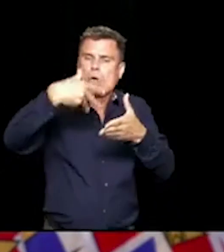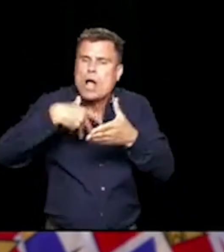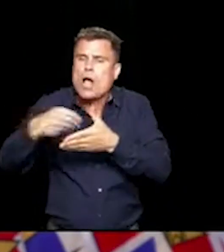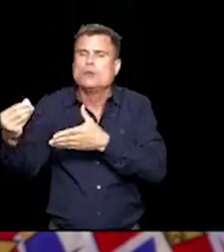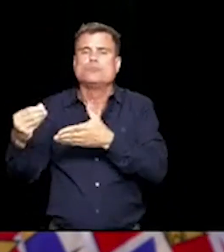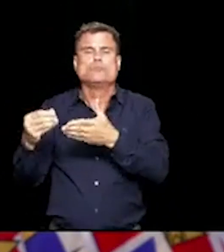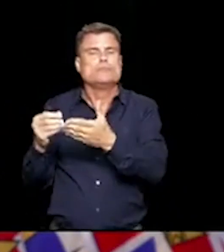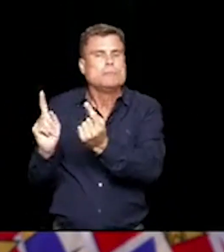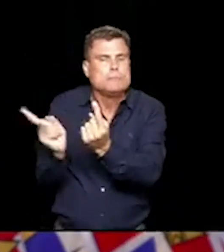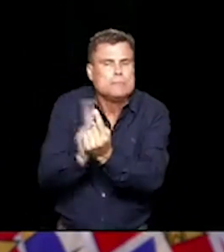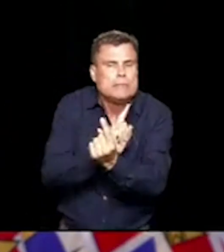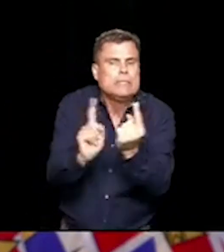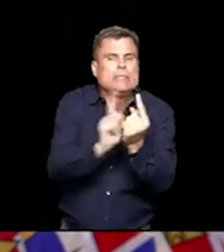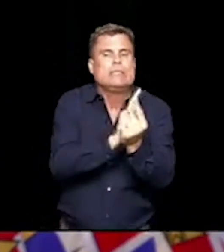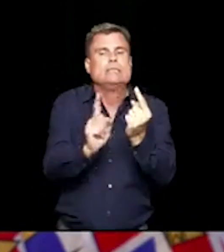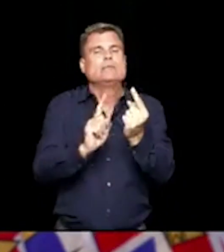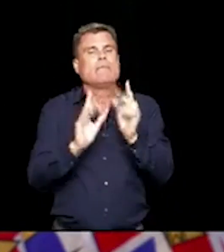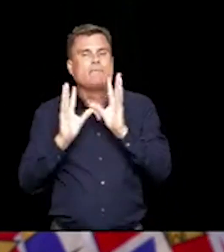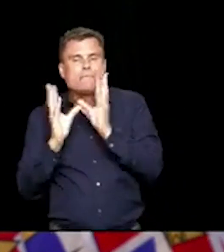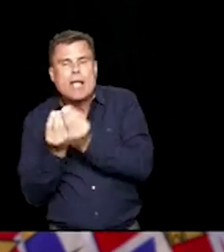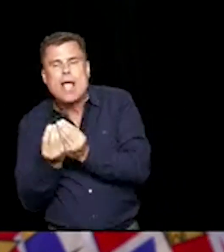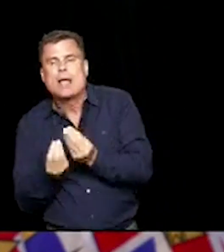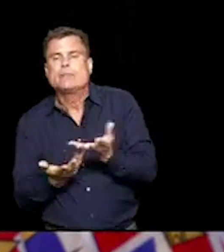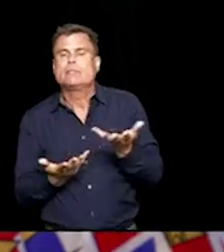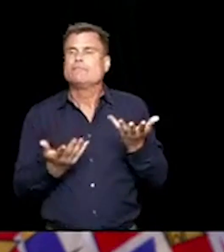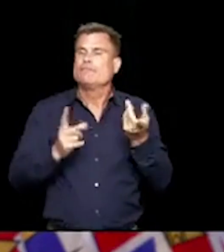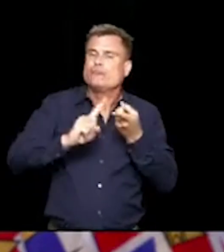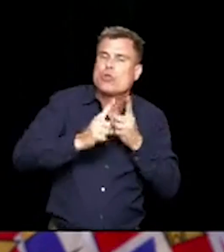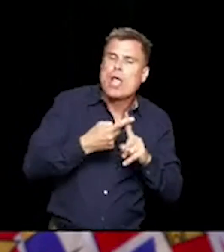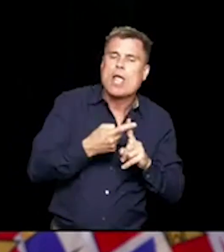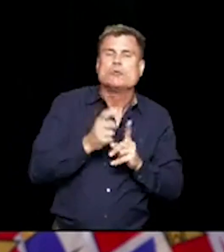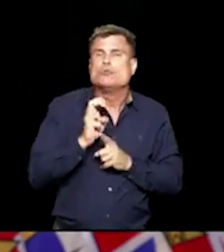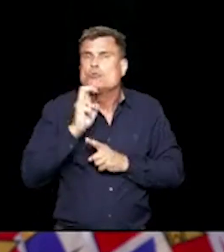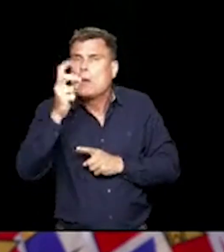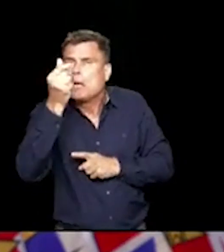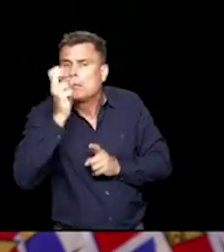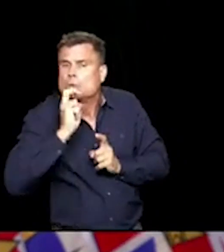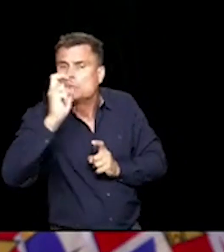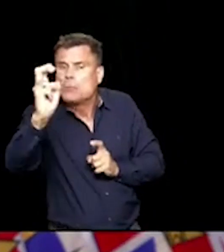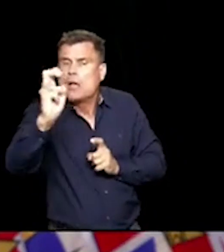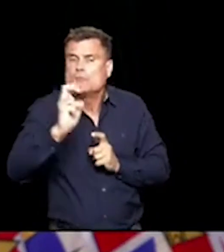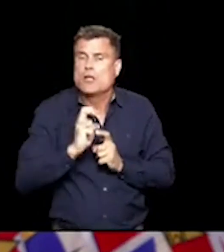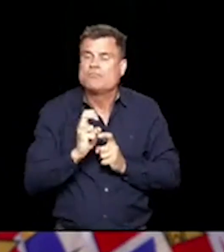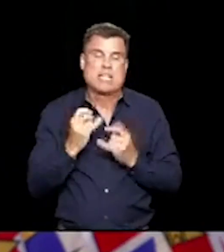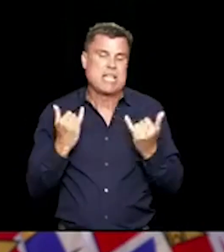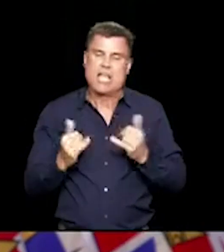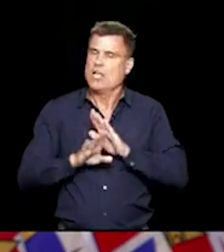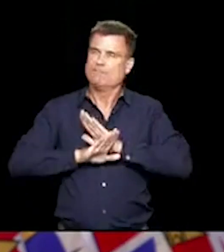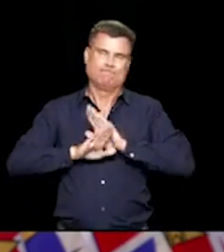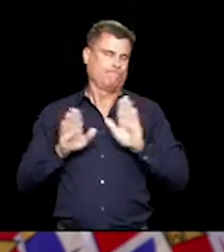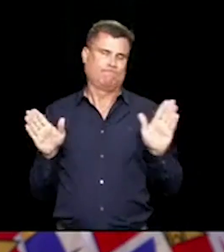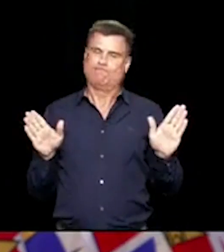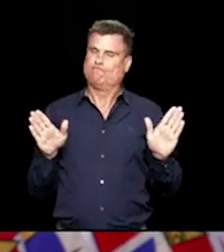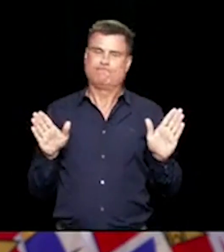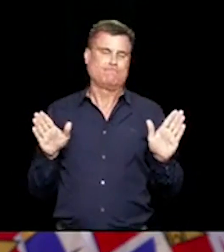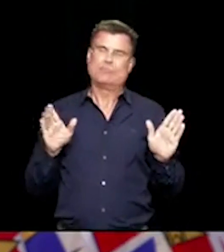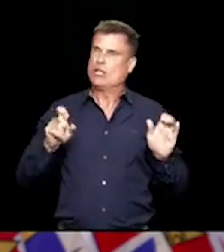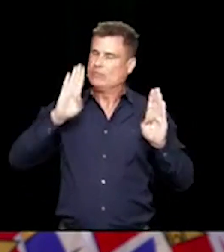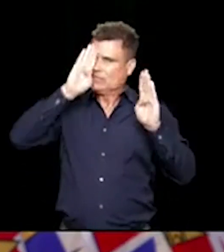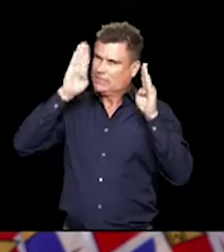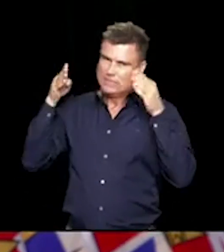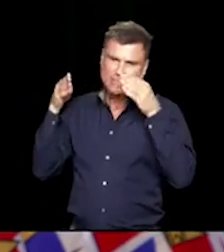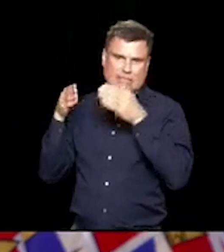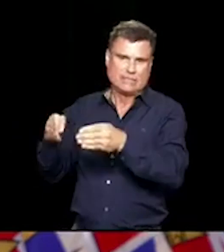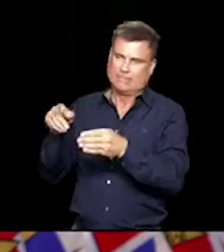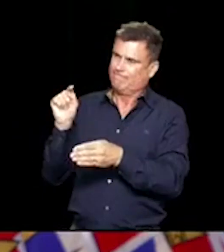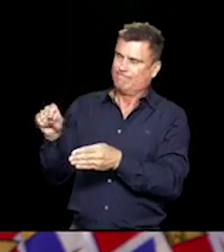out, to be with others, to be with family, to travel a bit. We now need to put our focus and